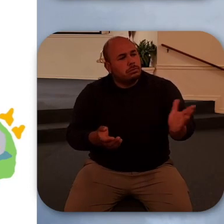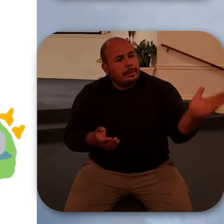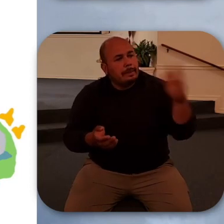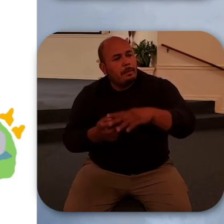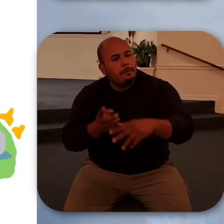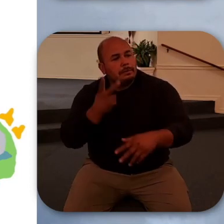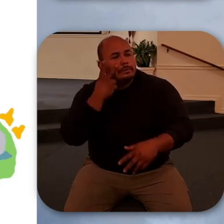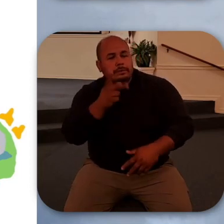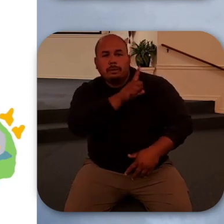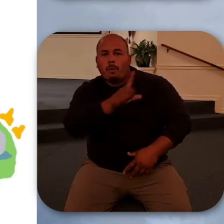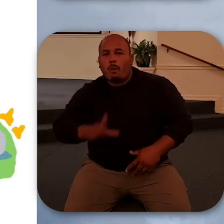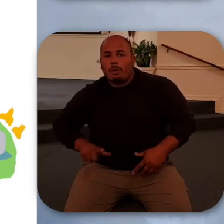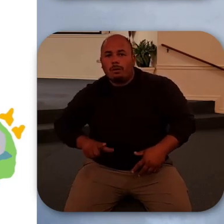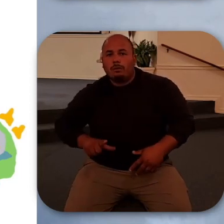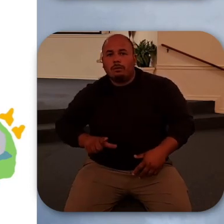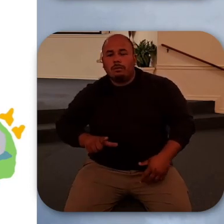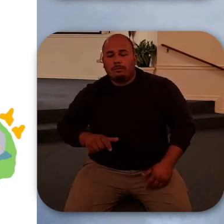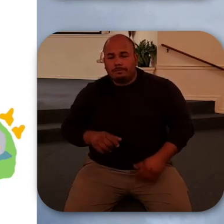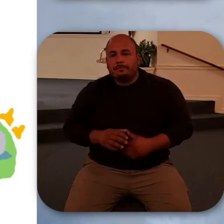they replied.